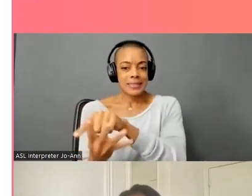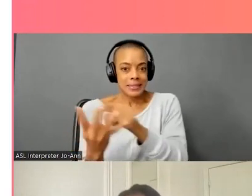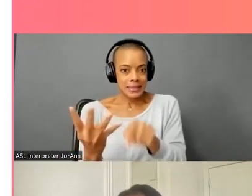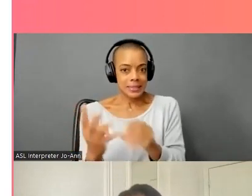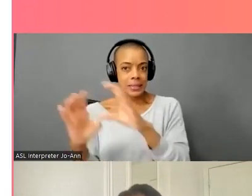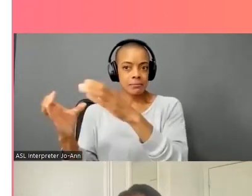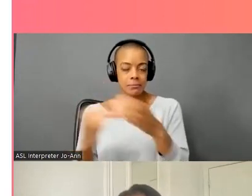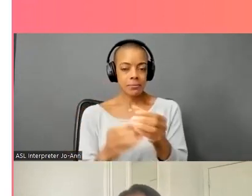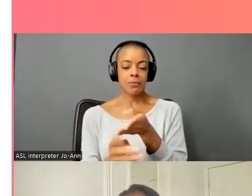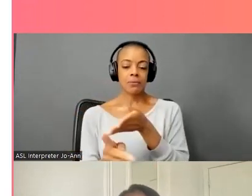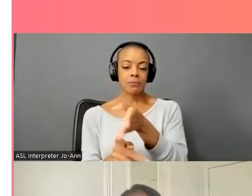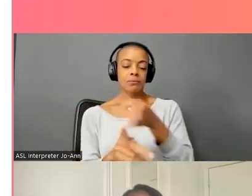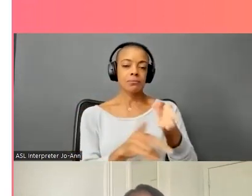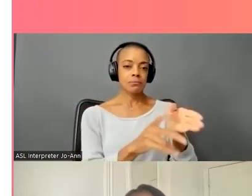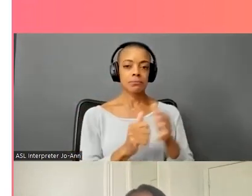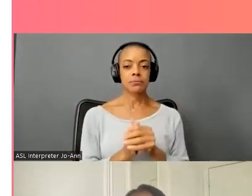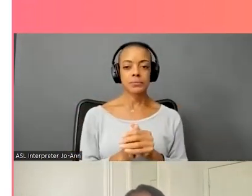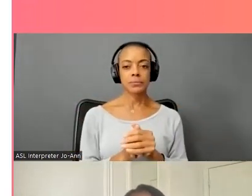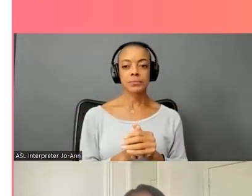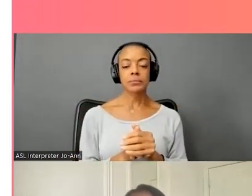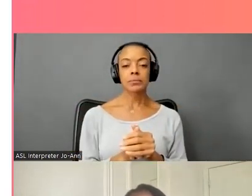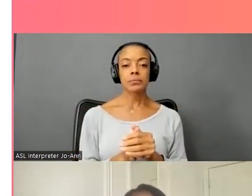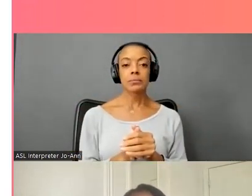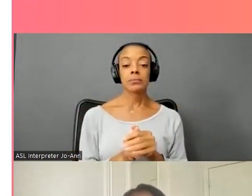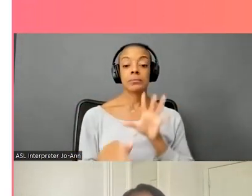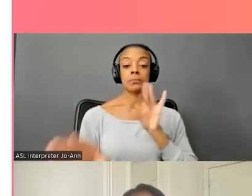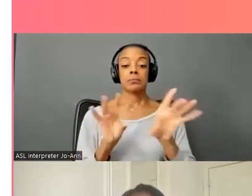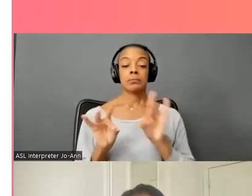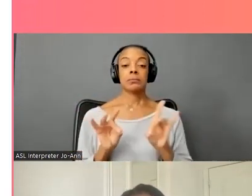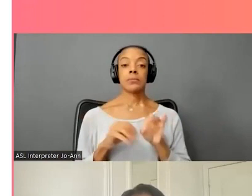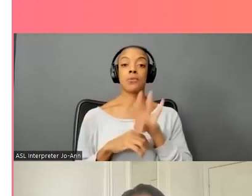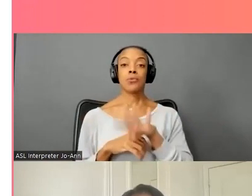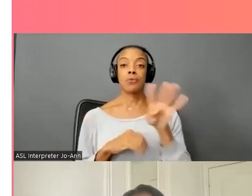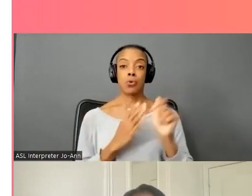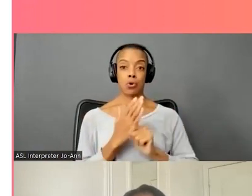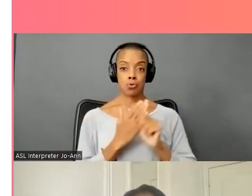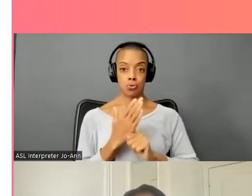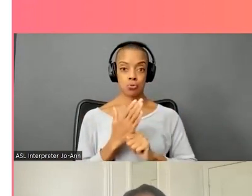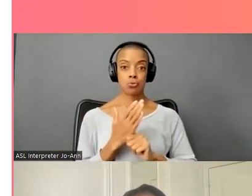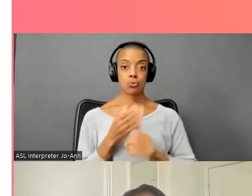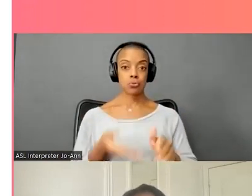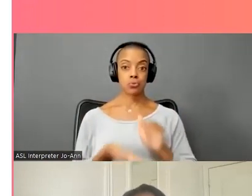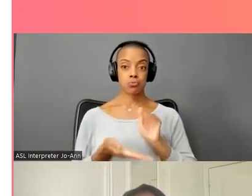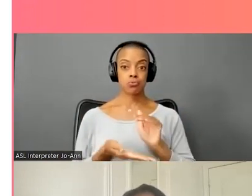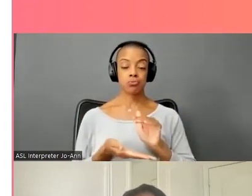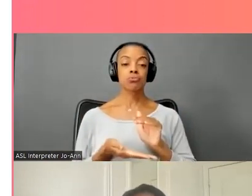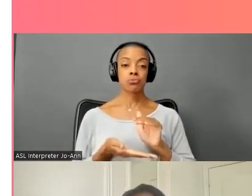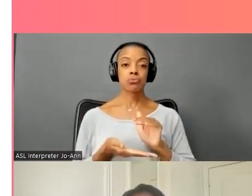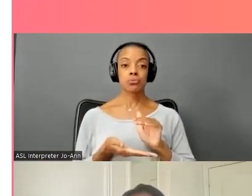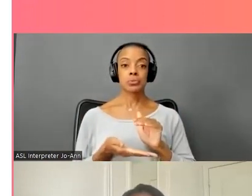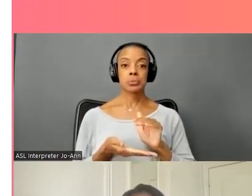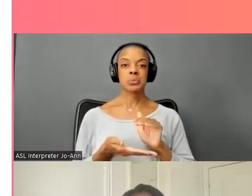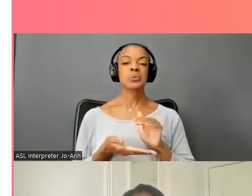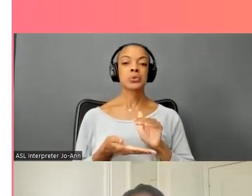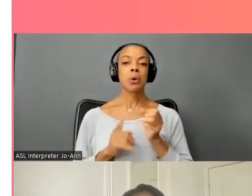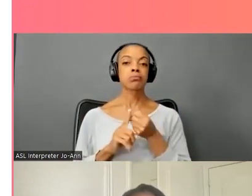rehab professionals. And so we ended up extracting 44 articles. And just to give you a little bit of